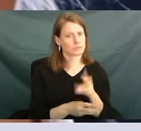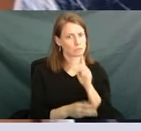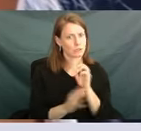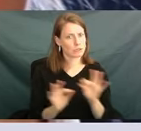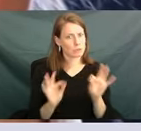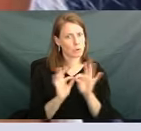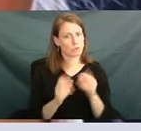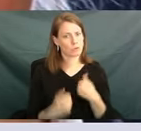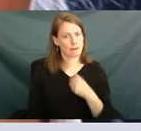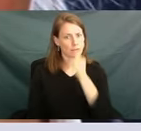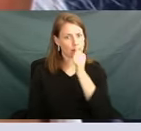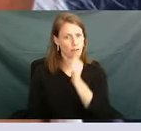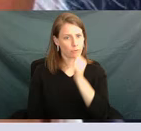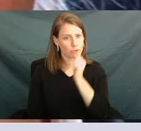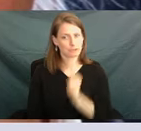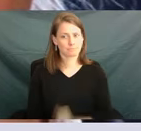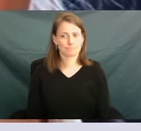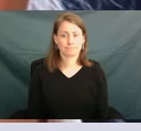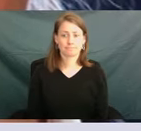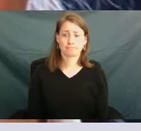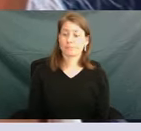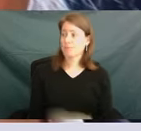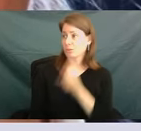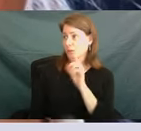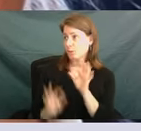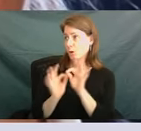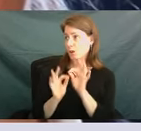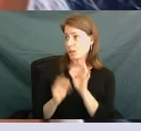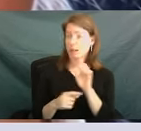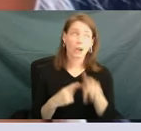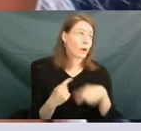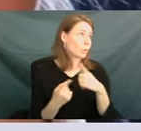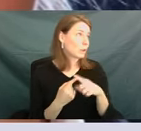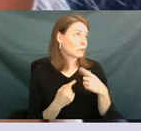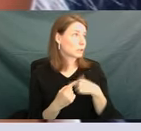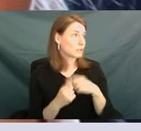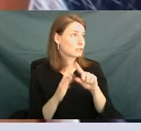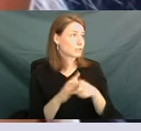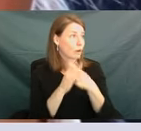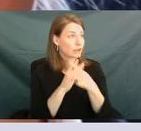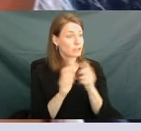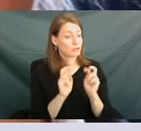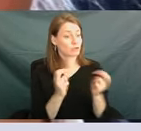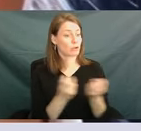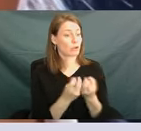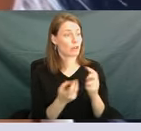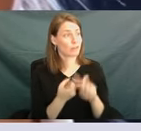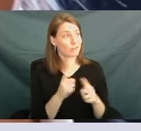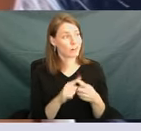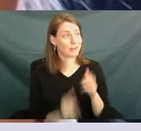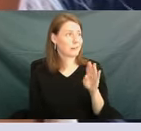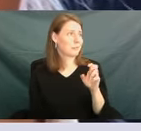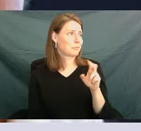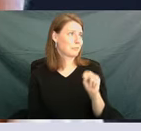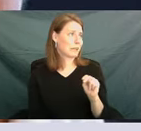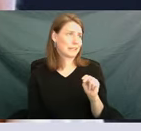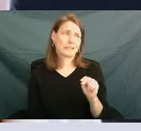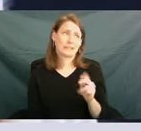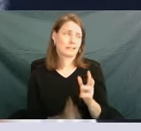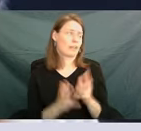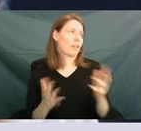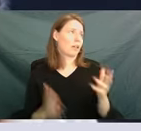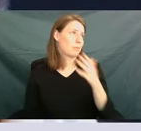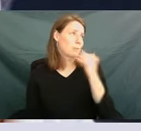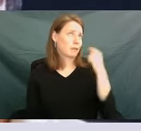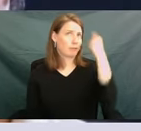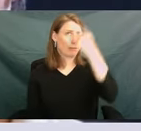Now we started the circle of friends, he's been handling his behaviour better than he was before. I